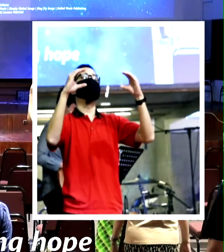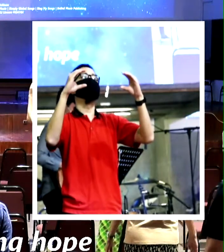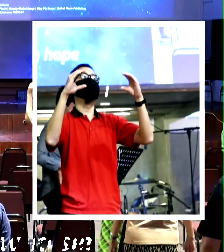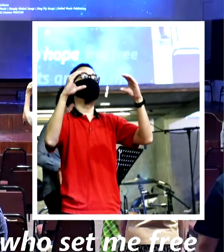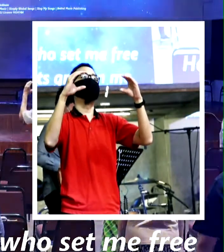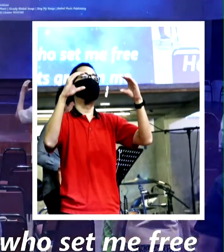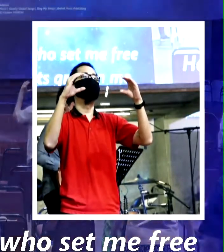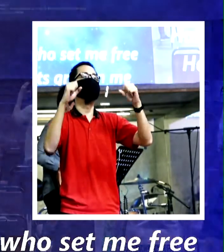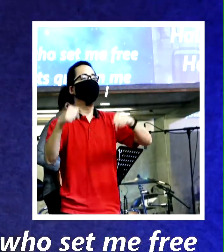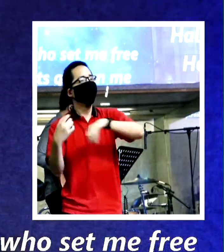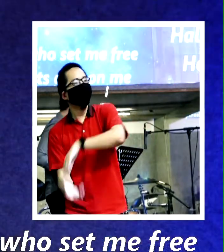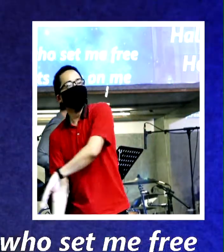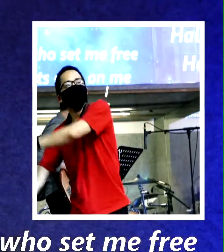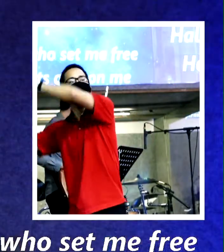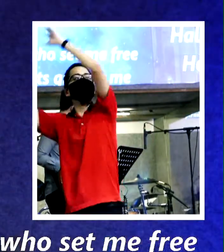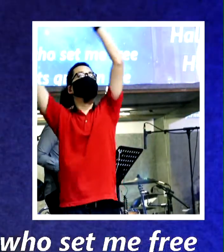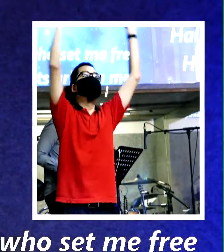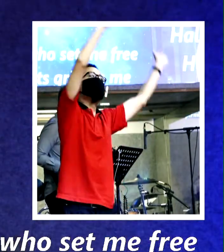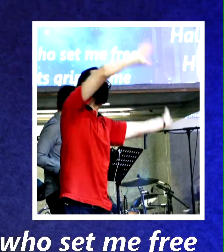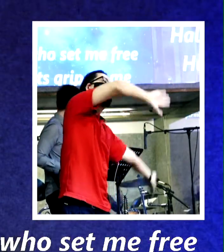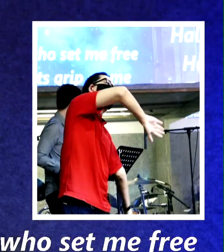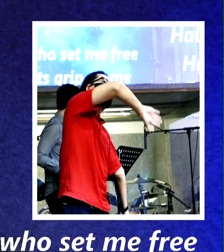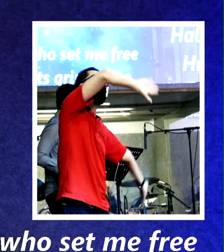hope, hallelujah.